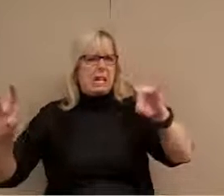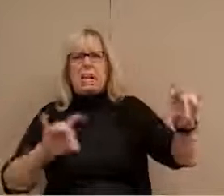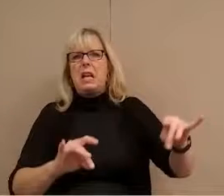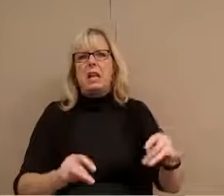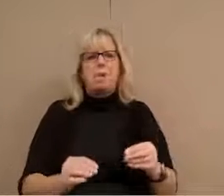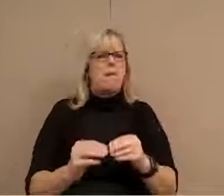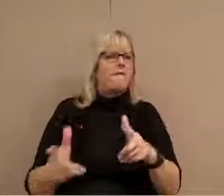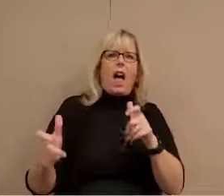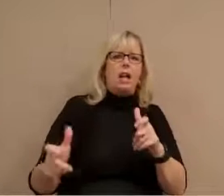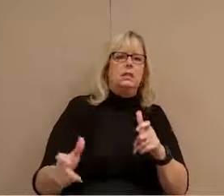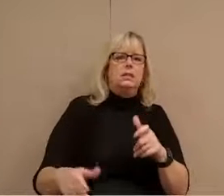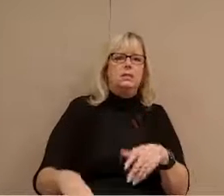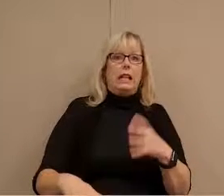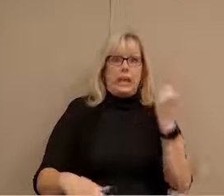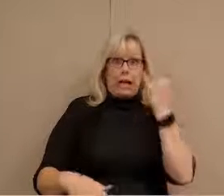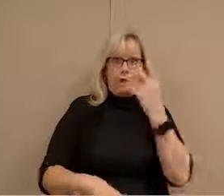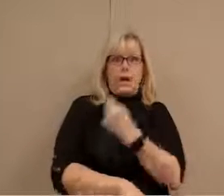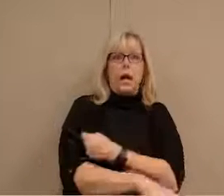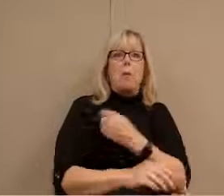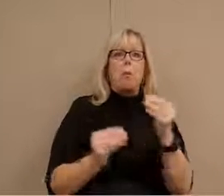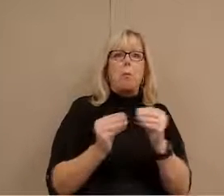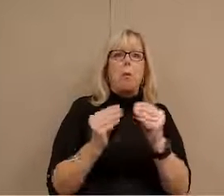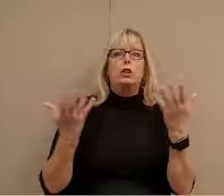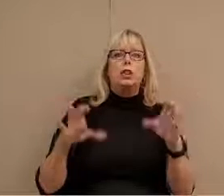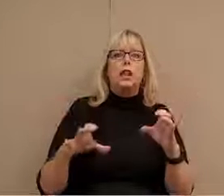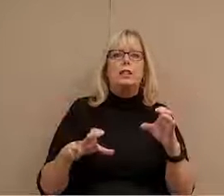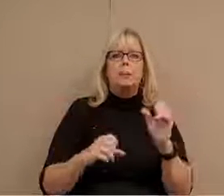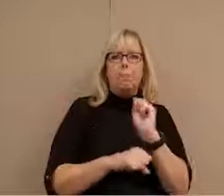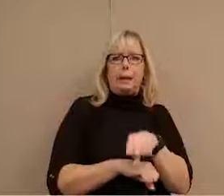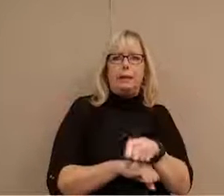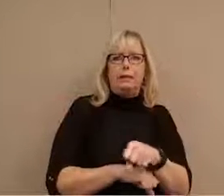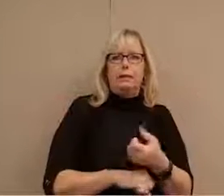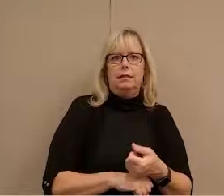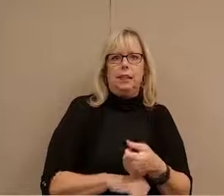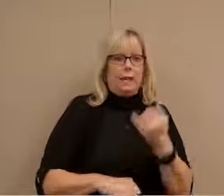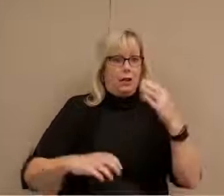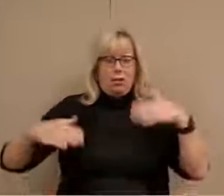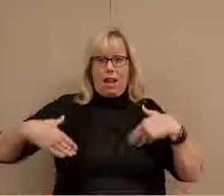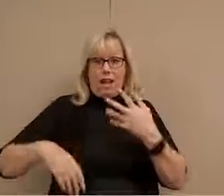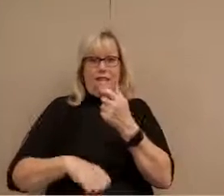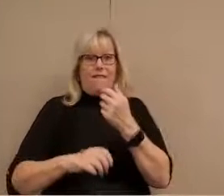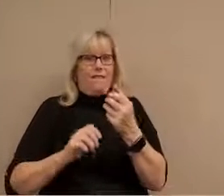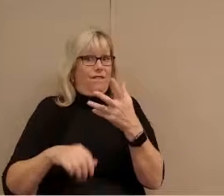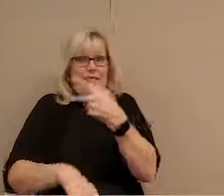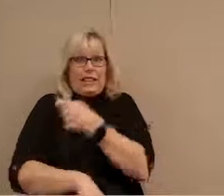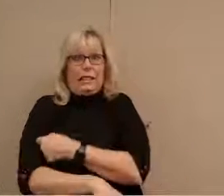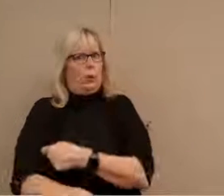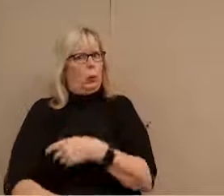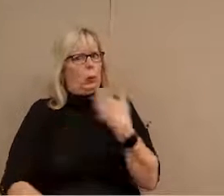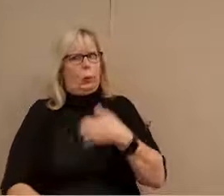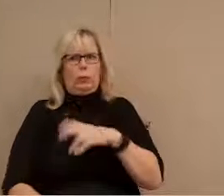so if you're vaccinated, you stand a much better chance when you meet it than if you're unvaccinated. The